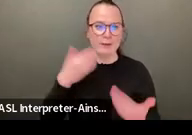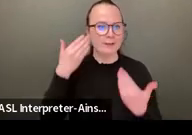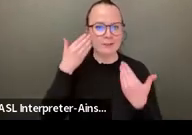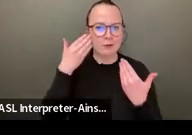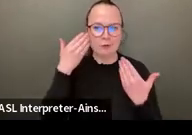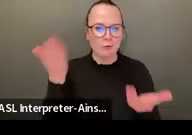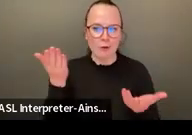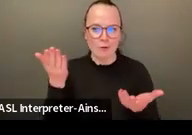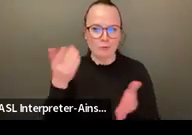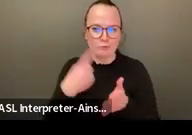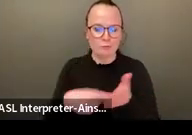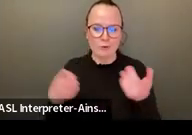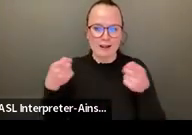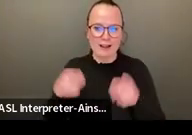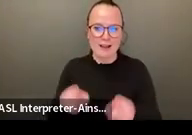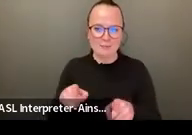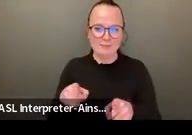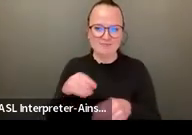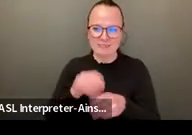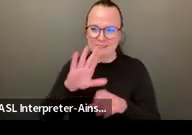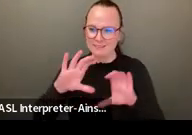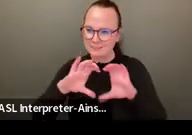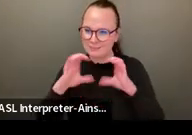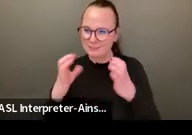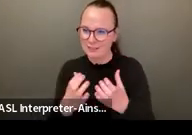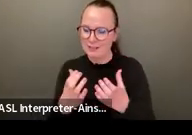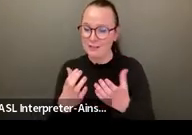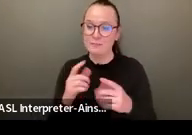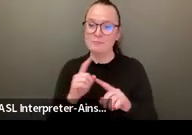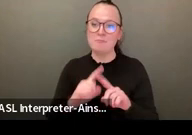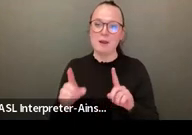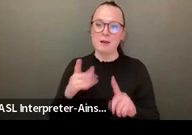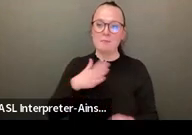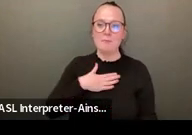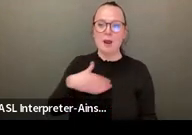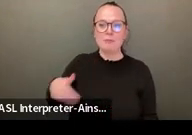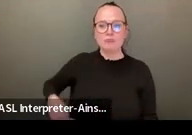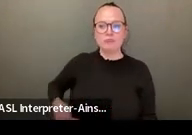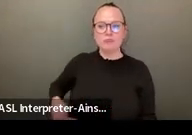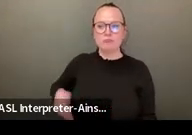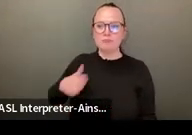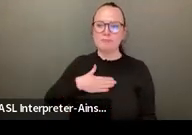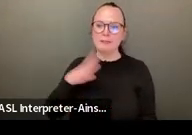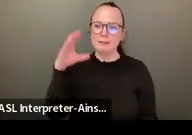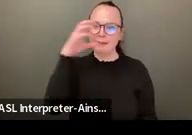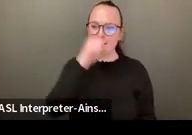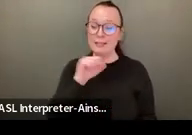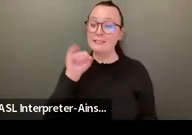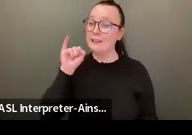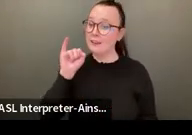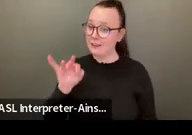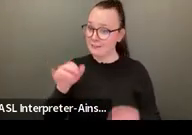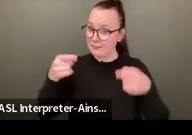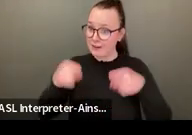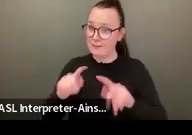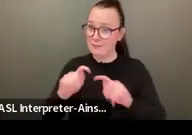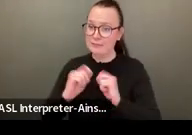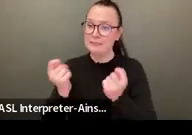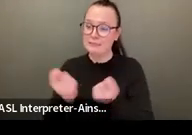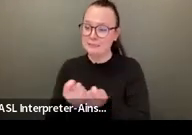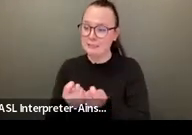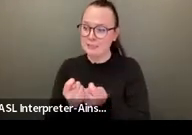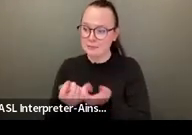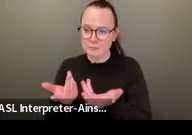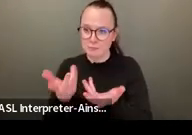but I would hazard a guess that if the team was taking data